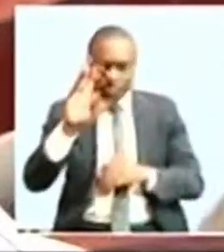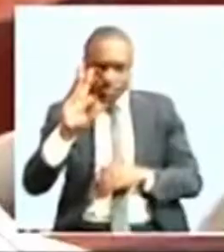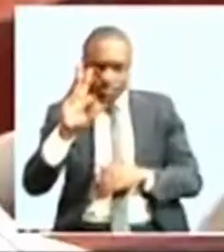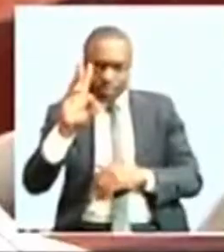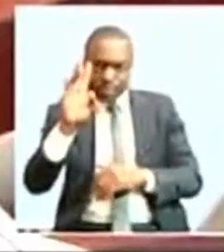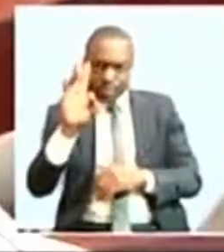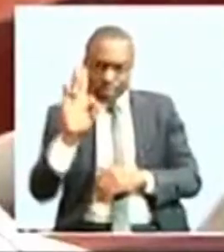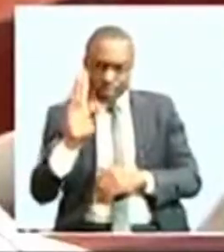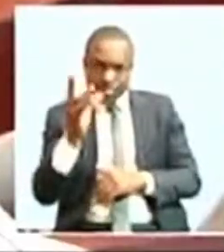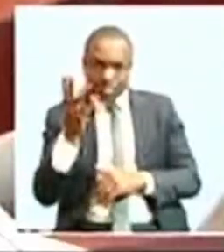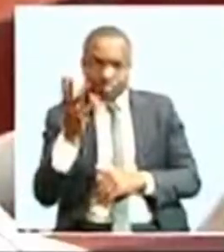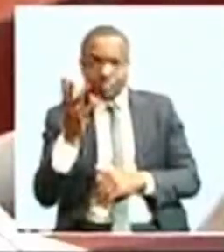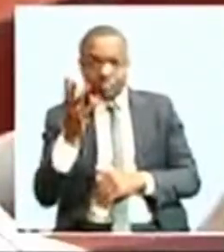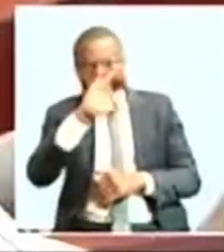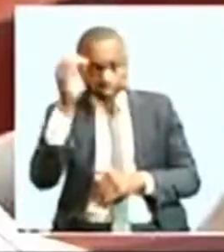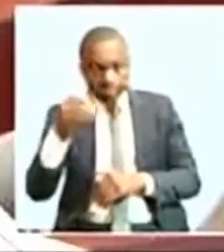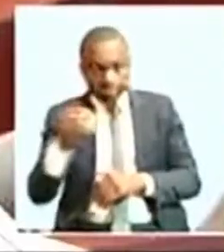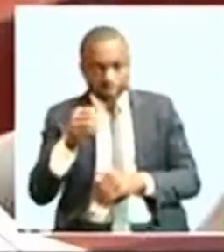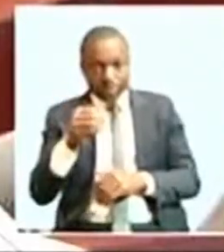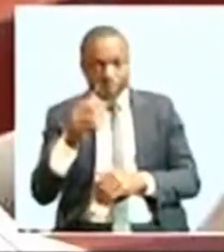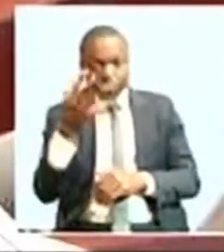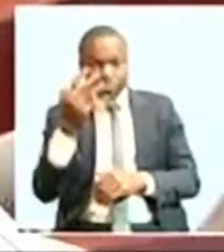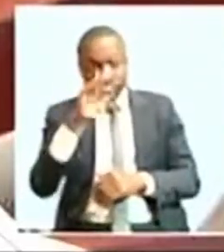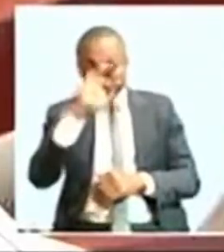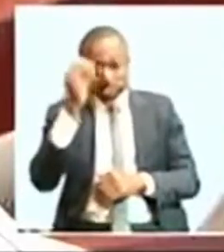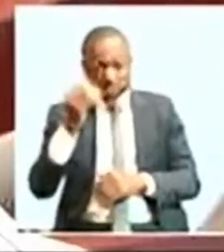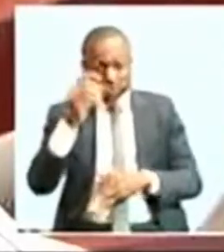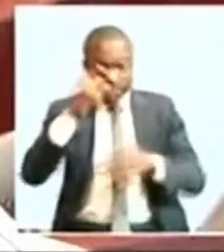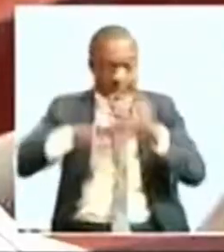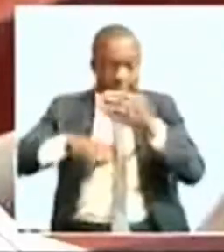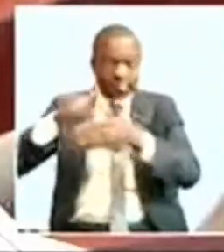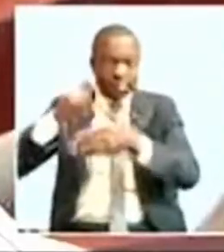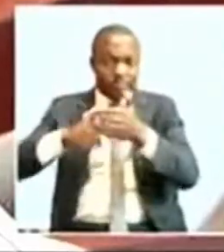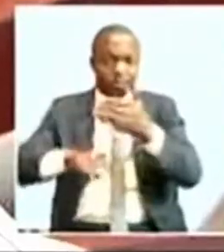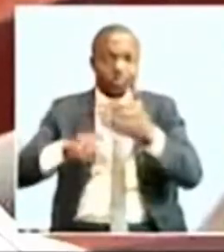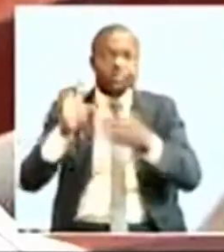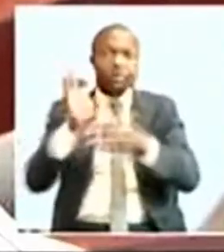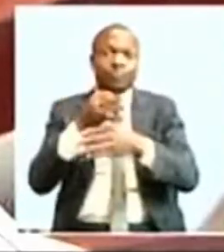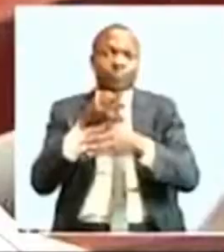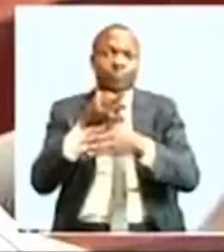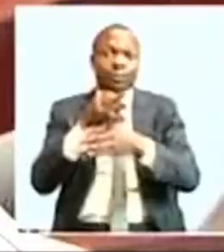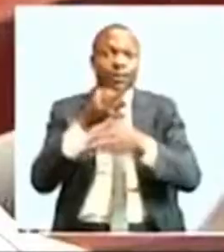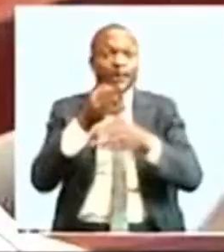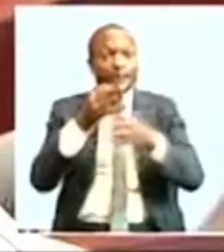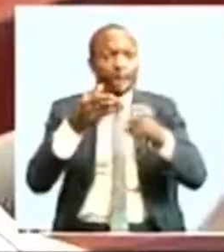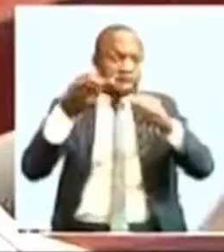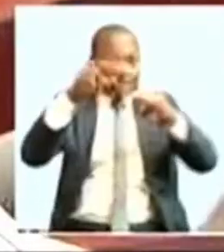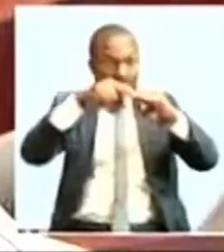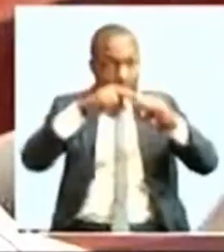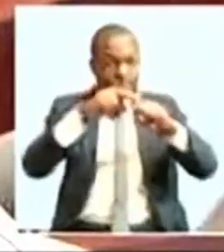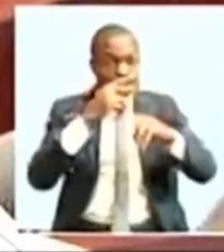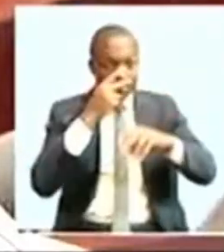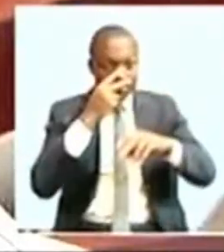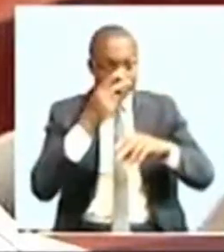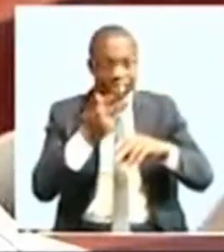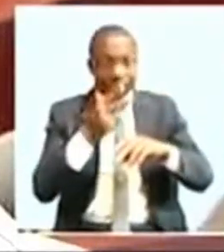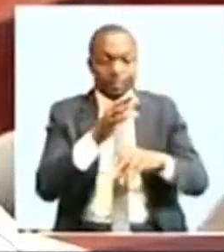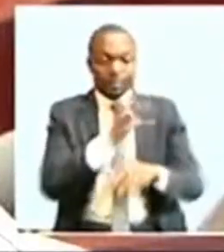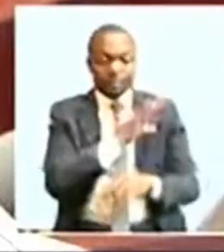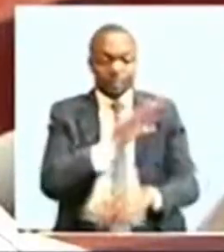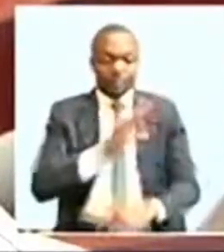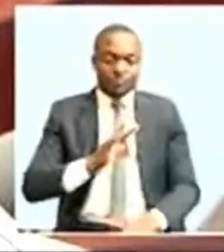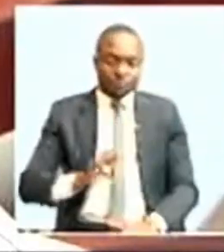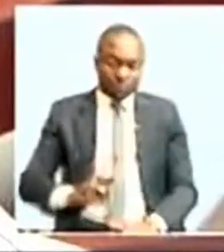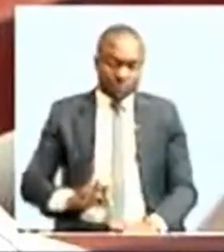about 15%. So looking at it, the prices of fish commodities have actually increased, and also looking at the basic food need